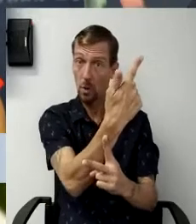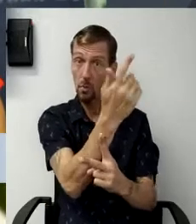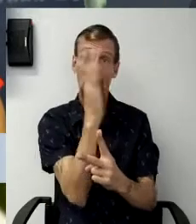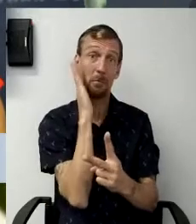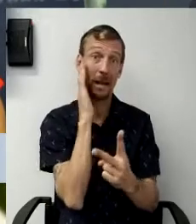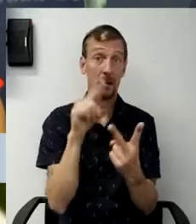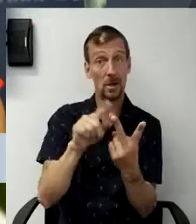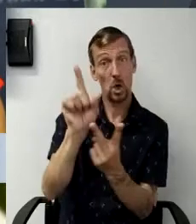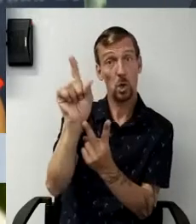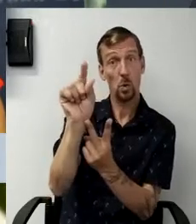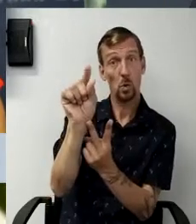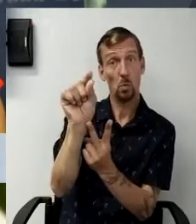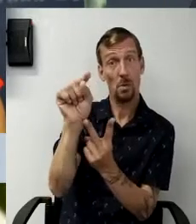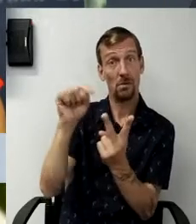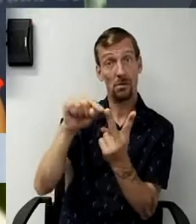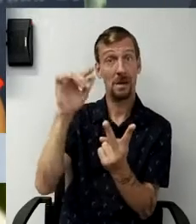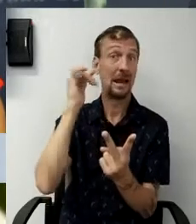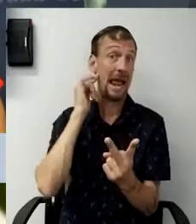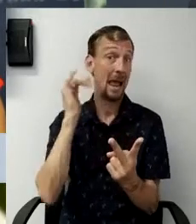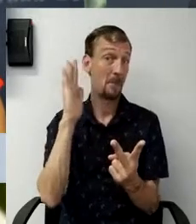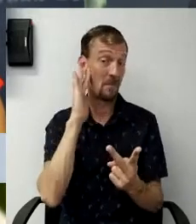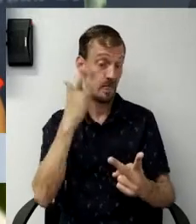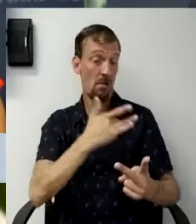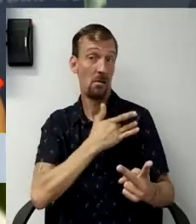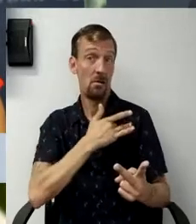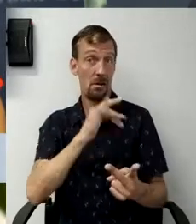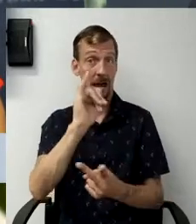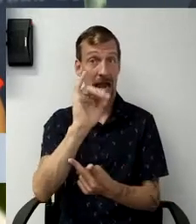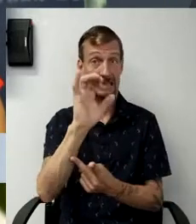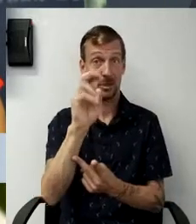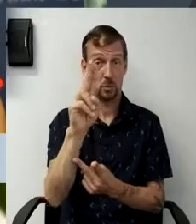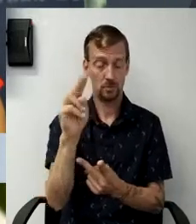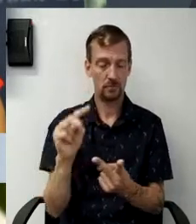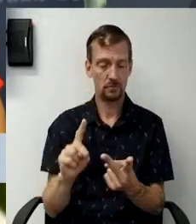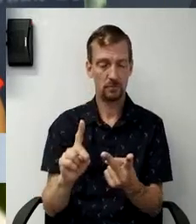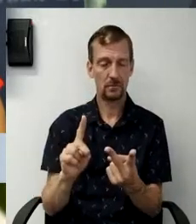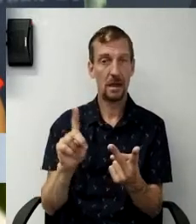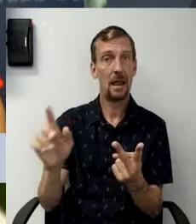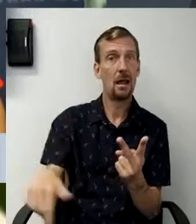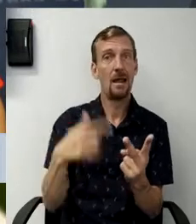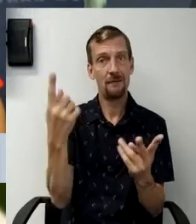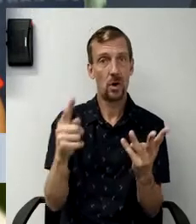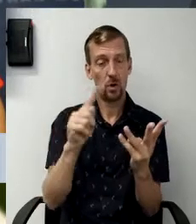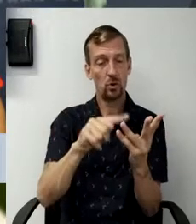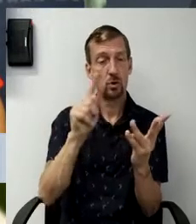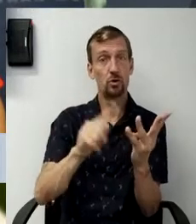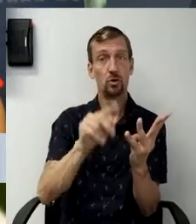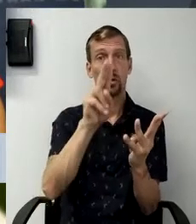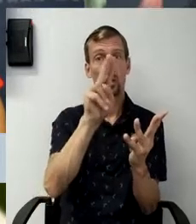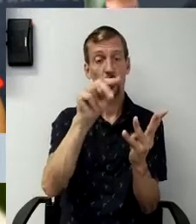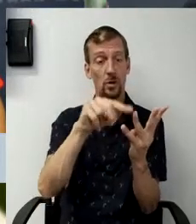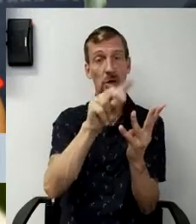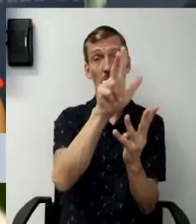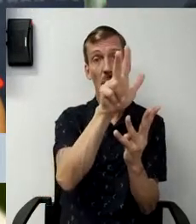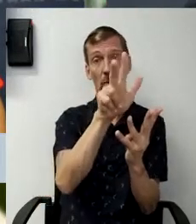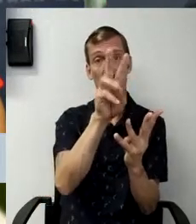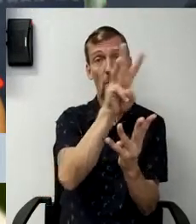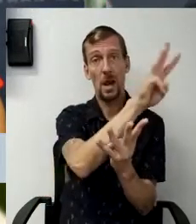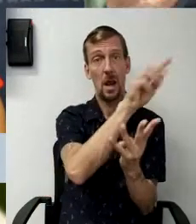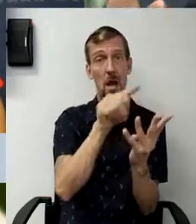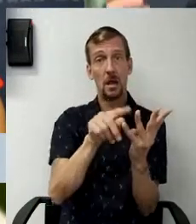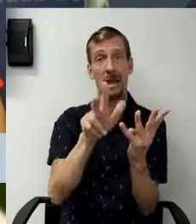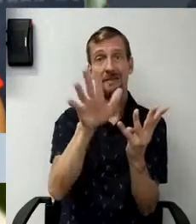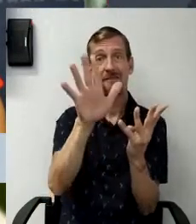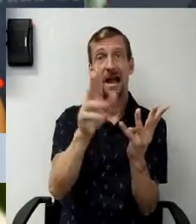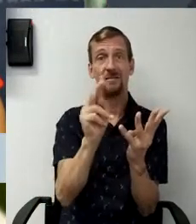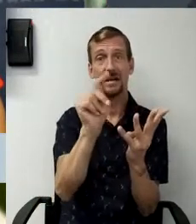ICU, a 20-bed cardiac ICU, and we have 2 intermediate critical care units, 3 West and 5